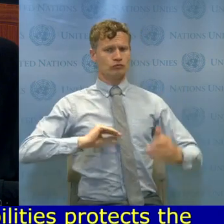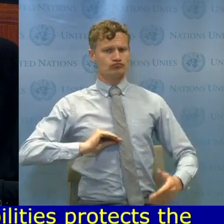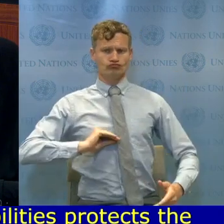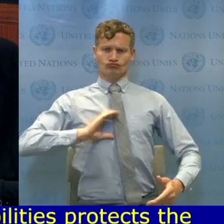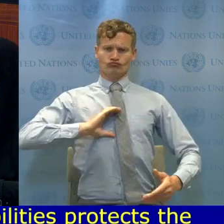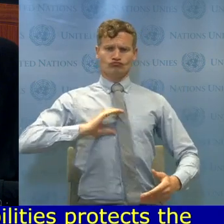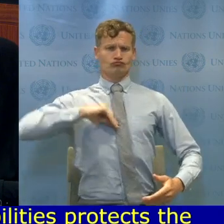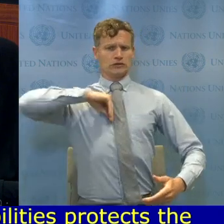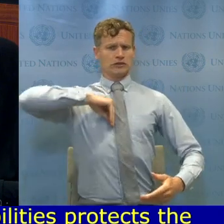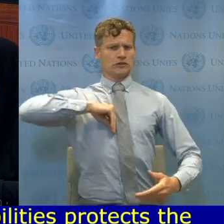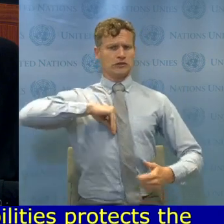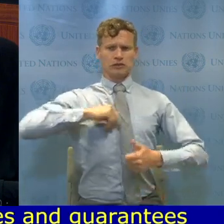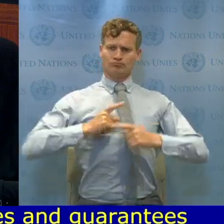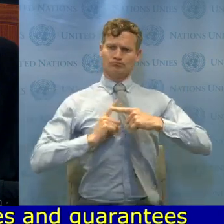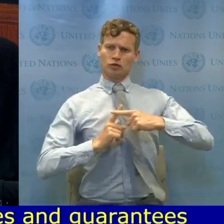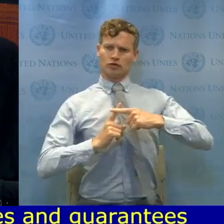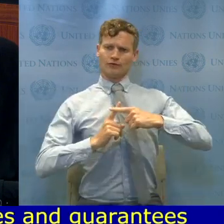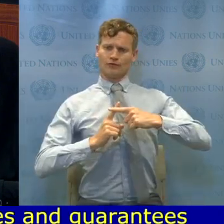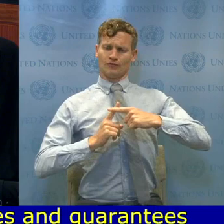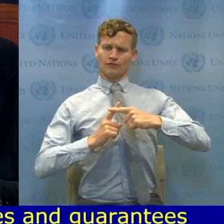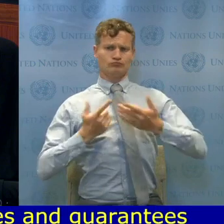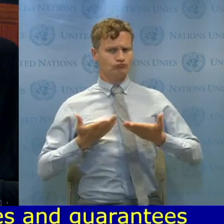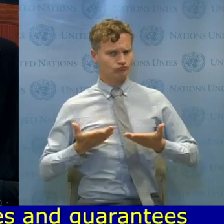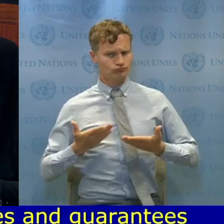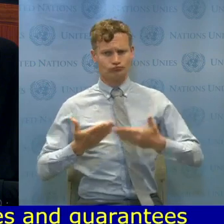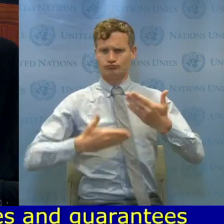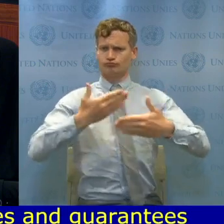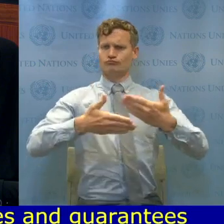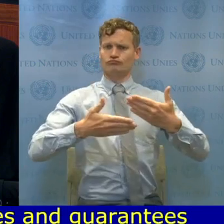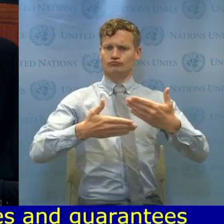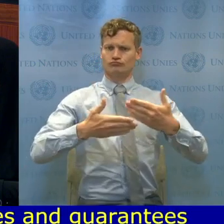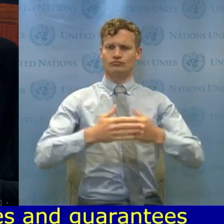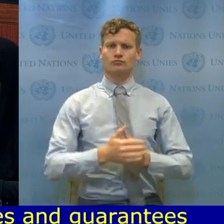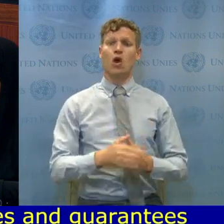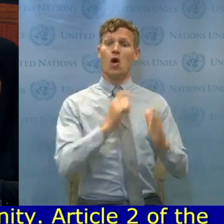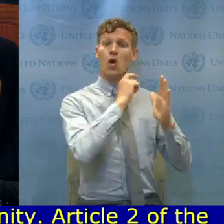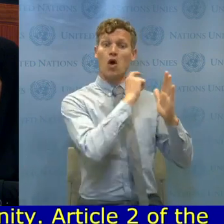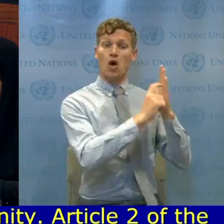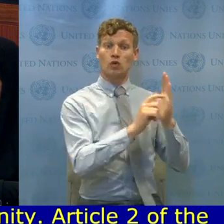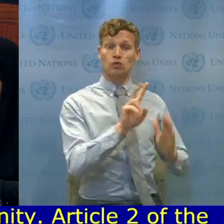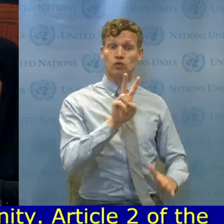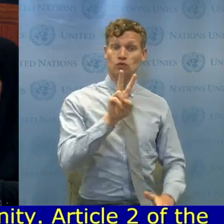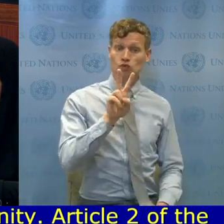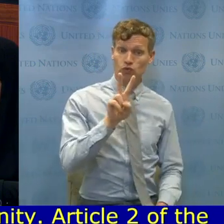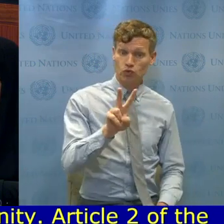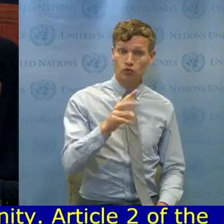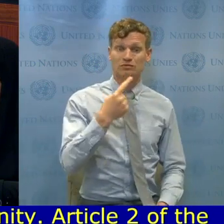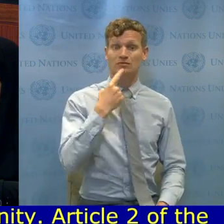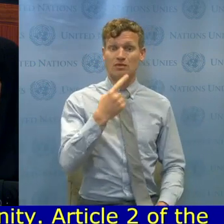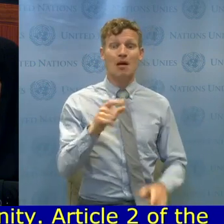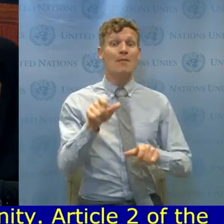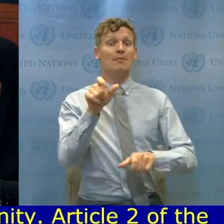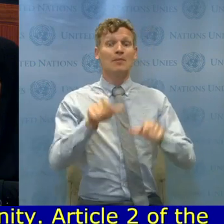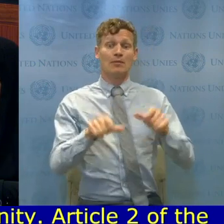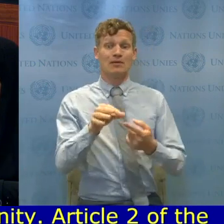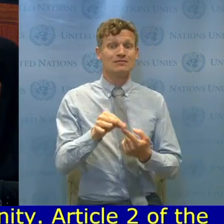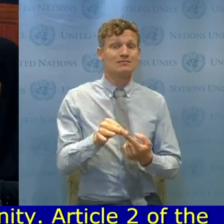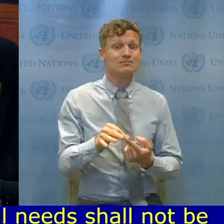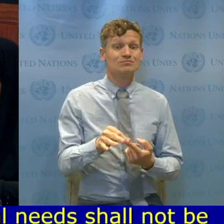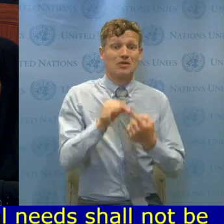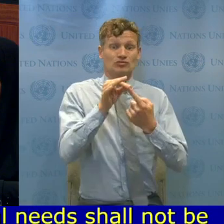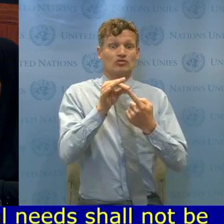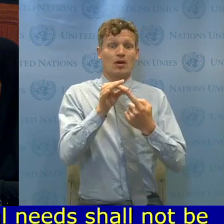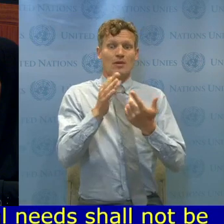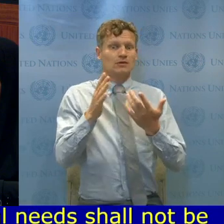needs shall not be a reason to deprive him or her of their rights and services, especially in welfare, as well